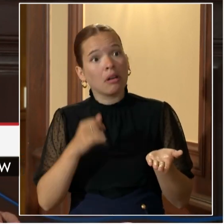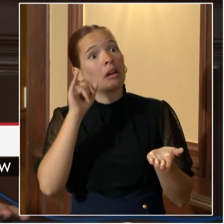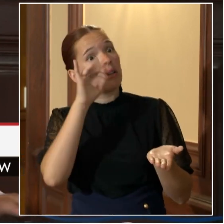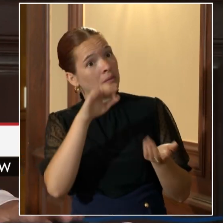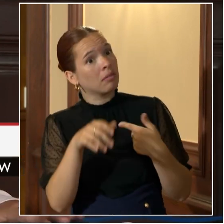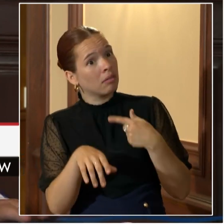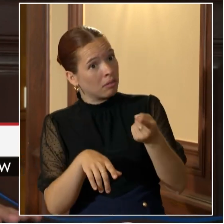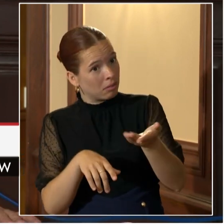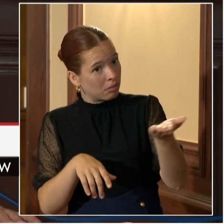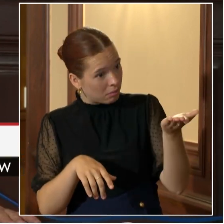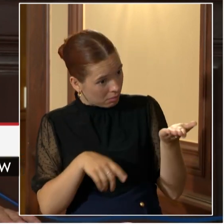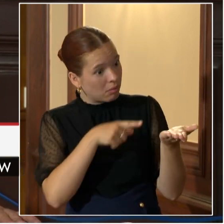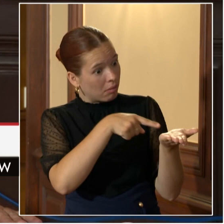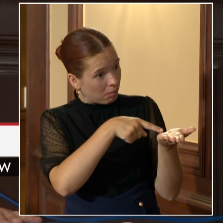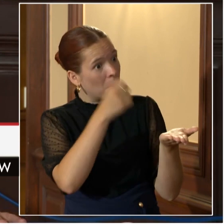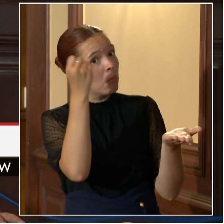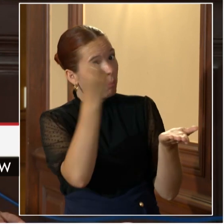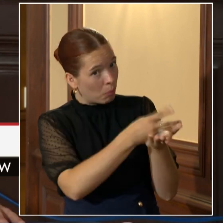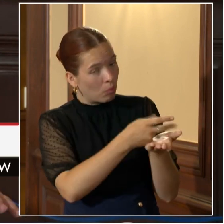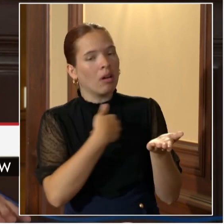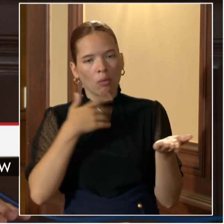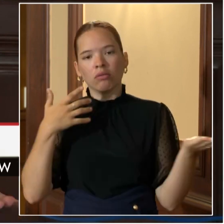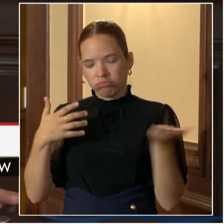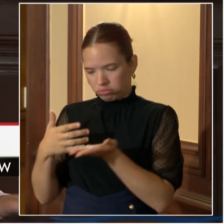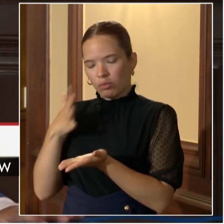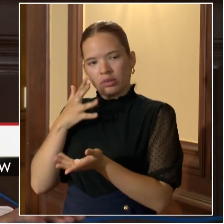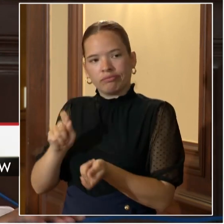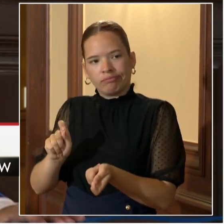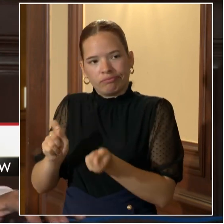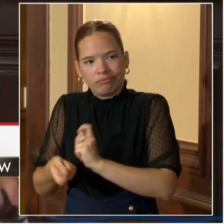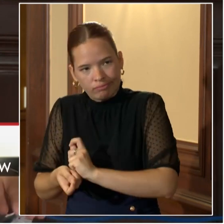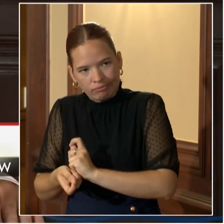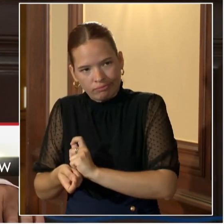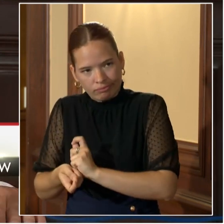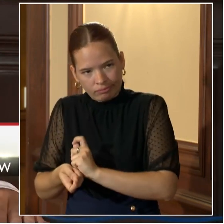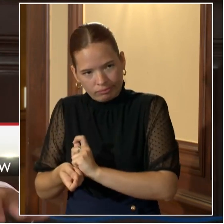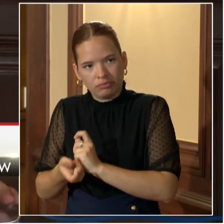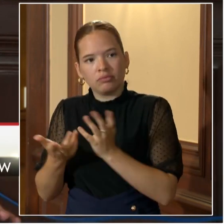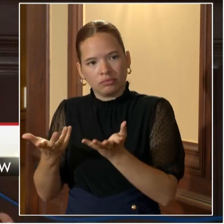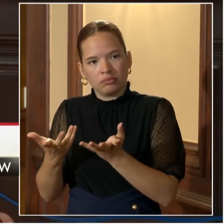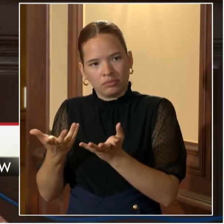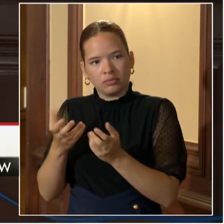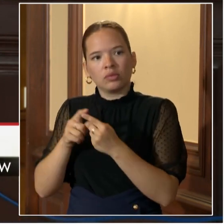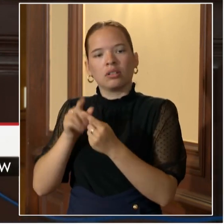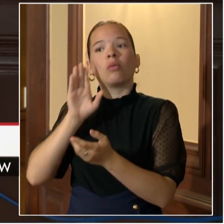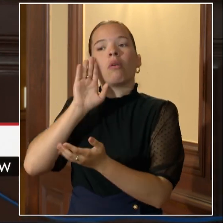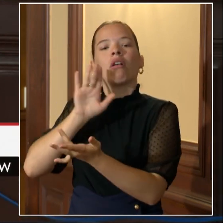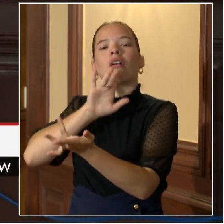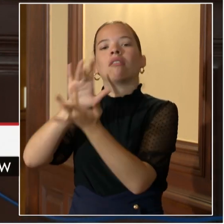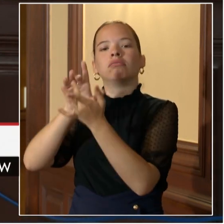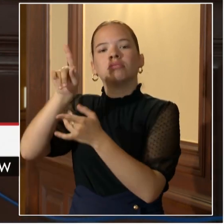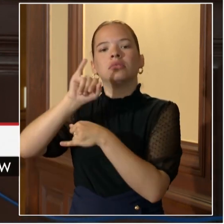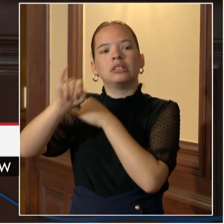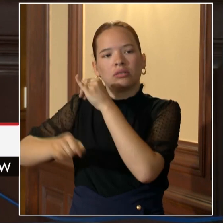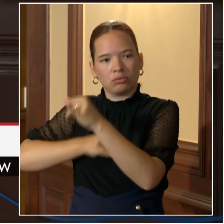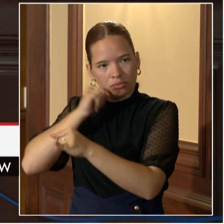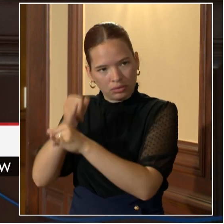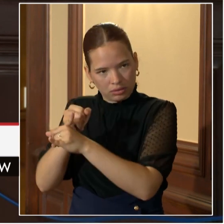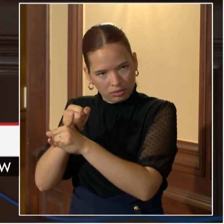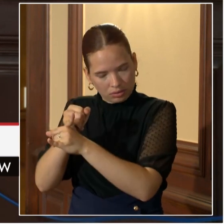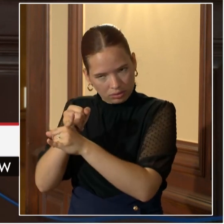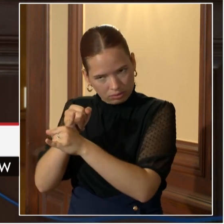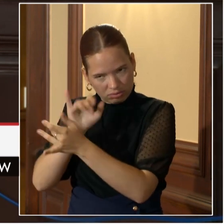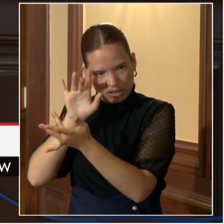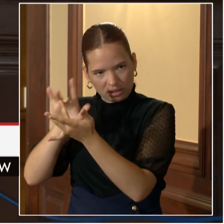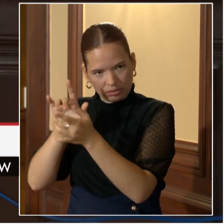had requested funding for 2 international trips, but guidance from OCFO's legal counsel office suggested that the character of these